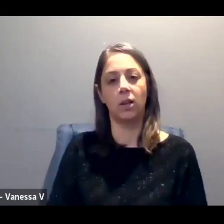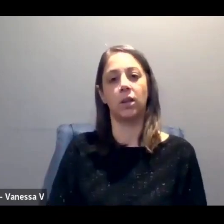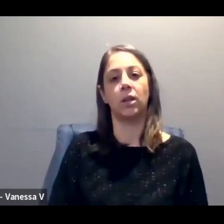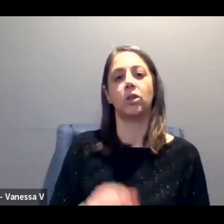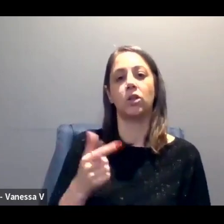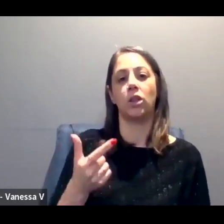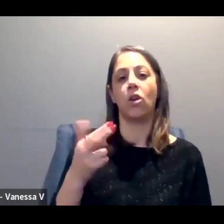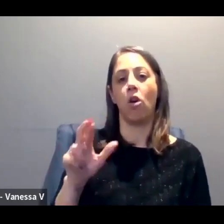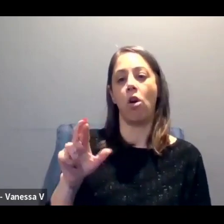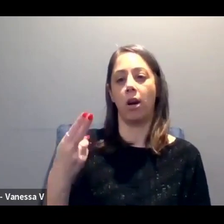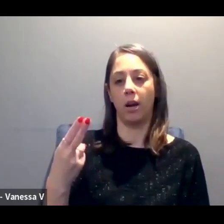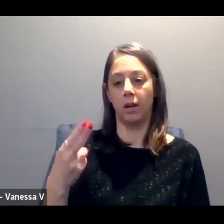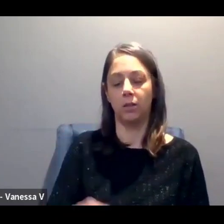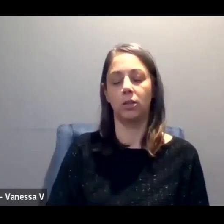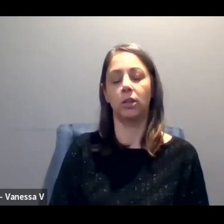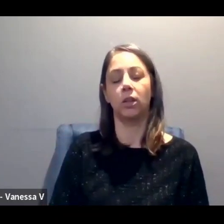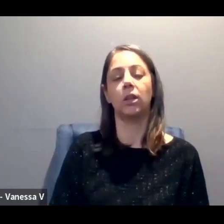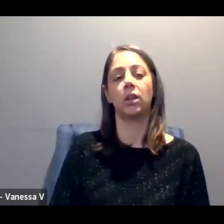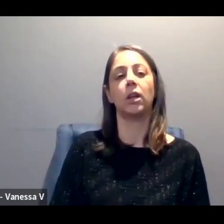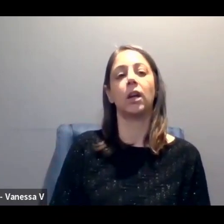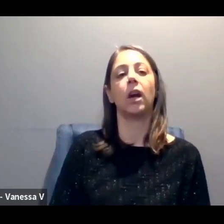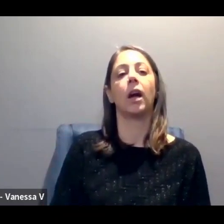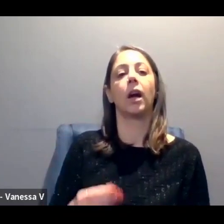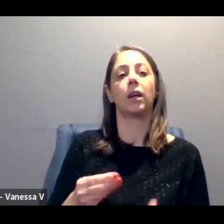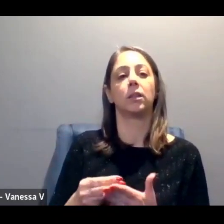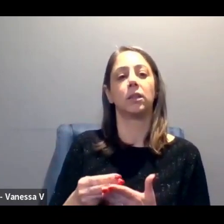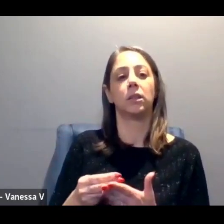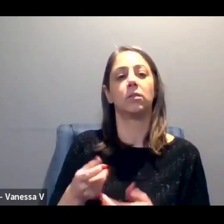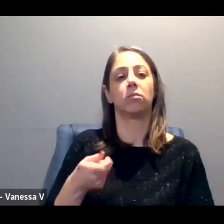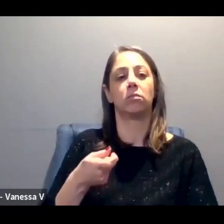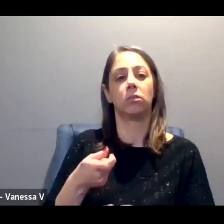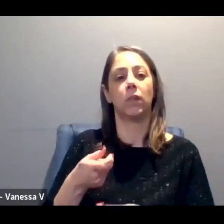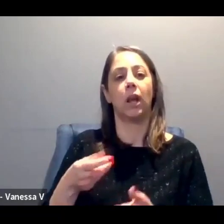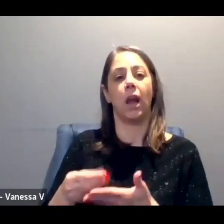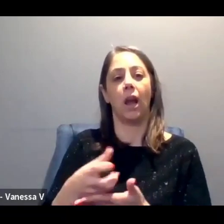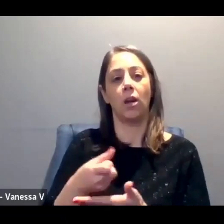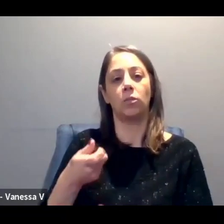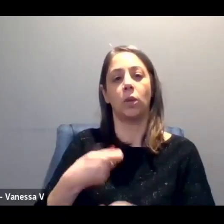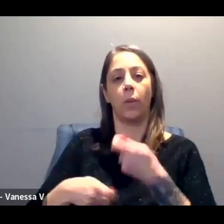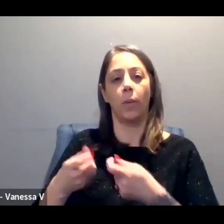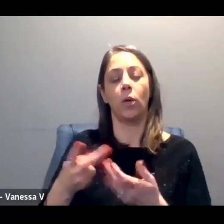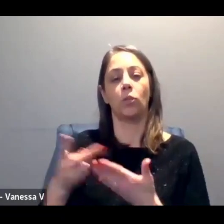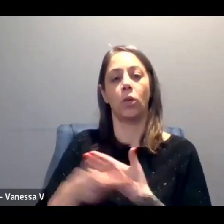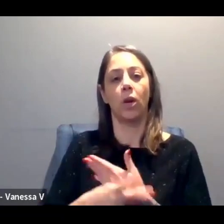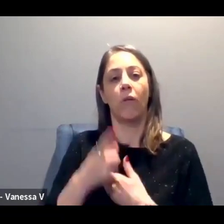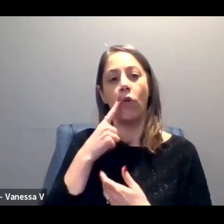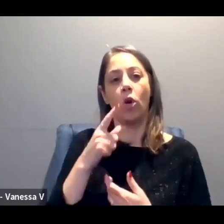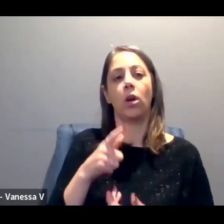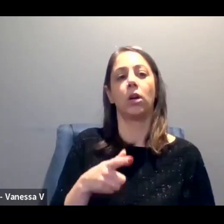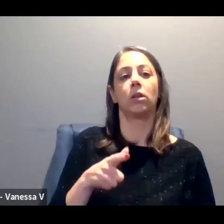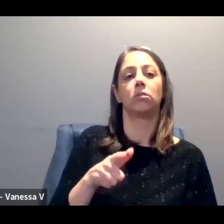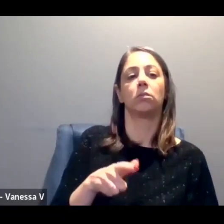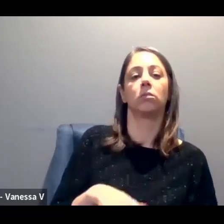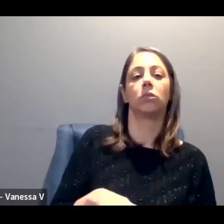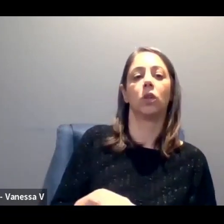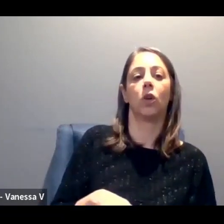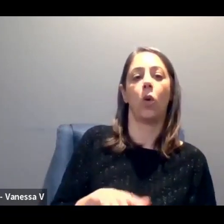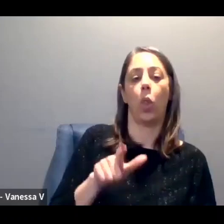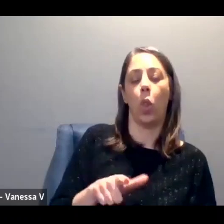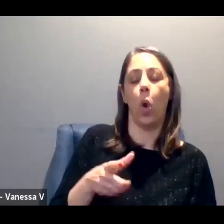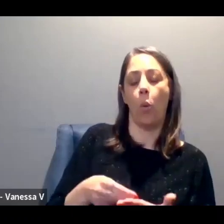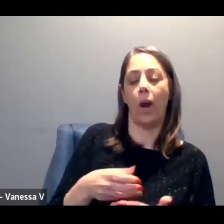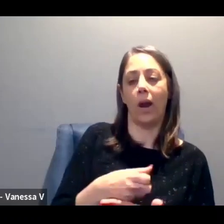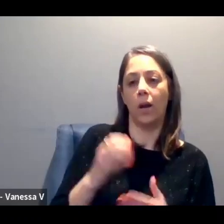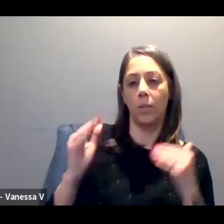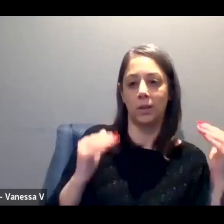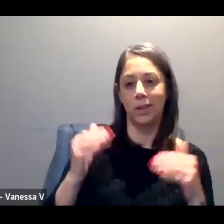income supplemental program that helps pay for the room and board costs to low-income adults who are at risk of